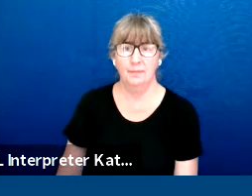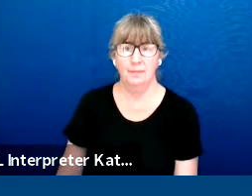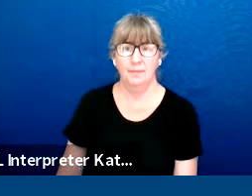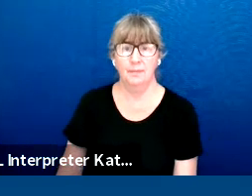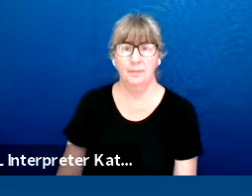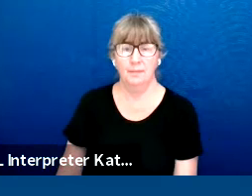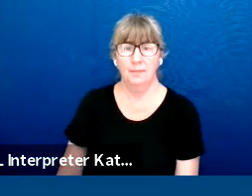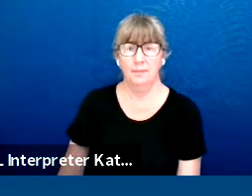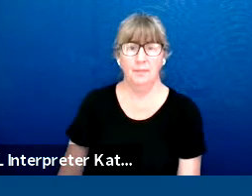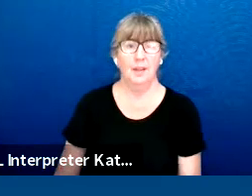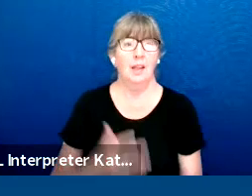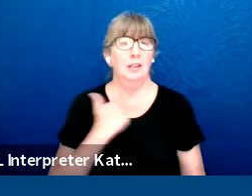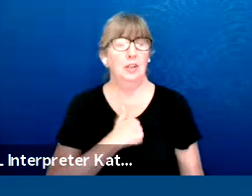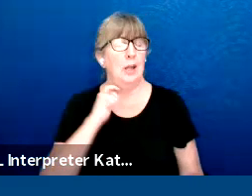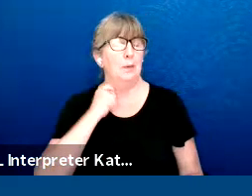And I was muted.